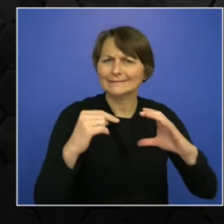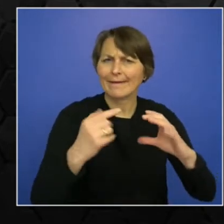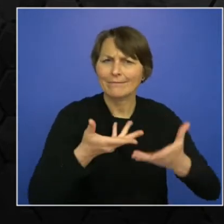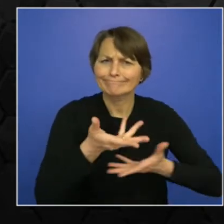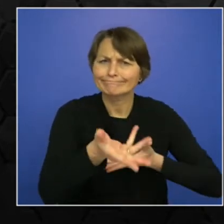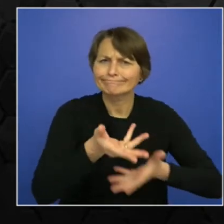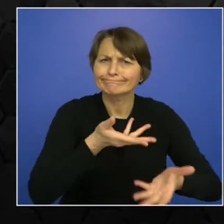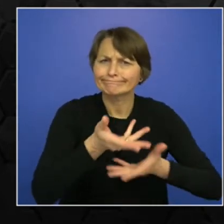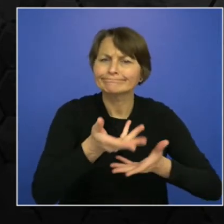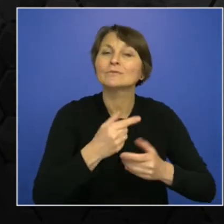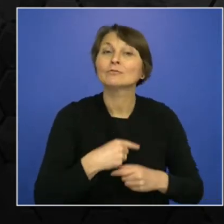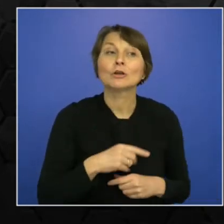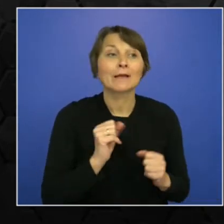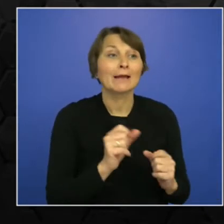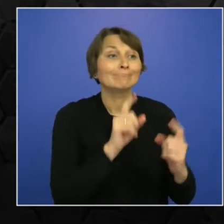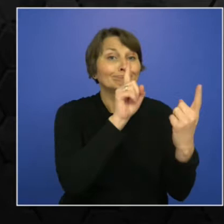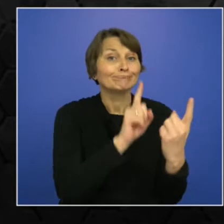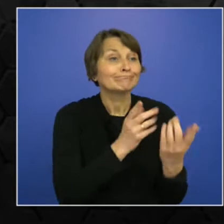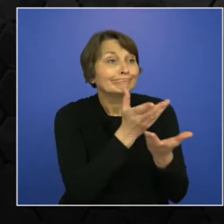a conversation.